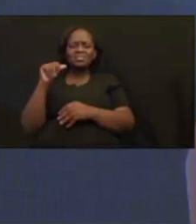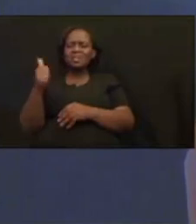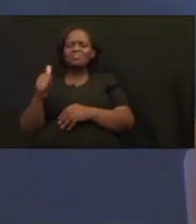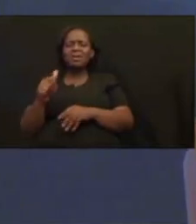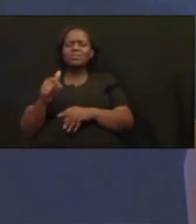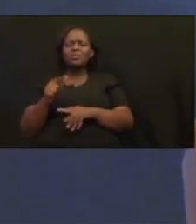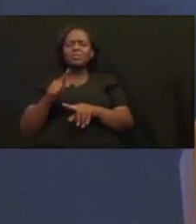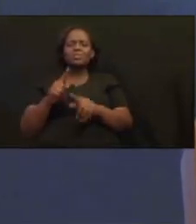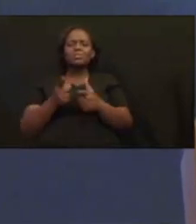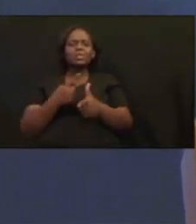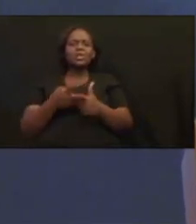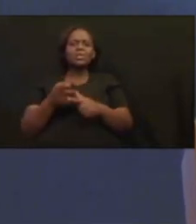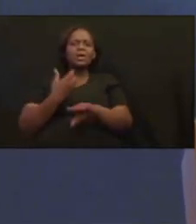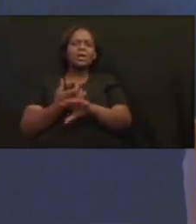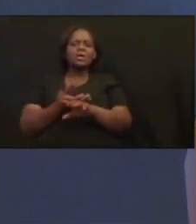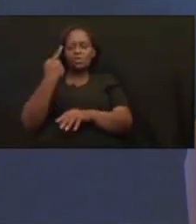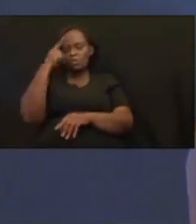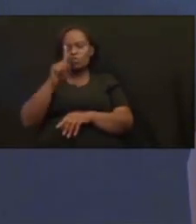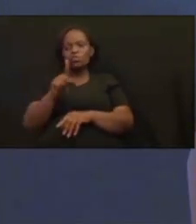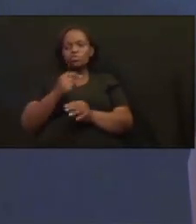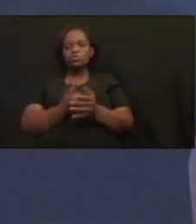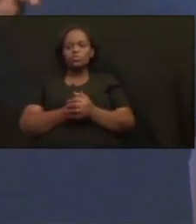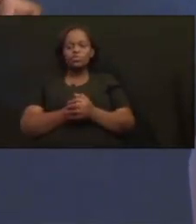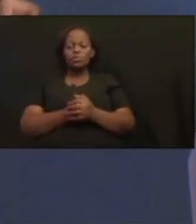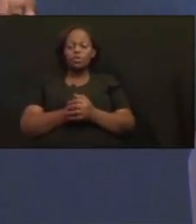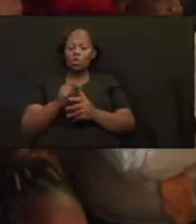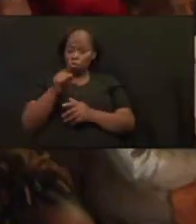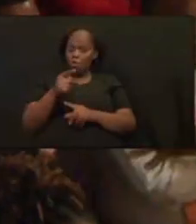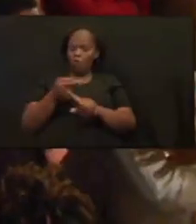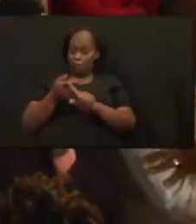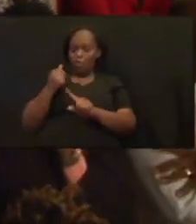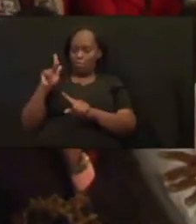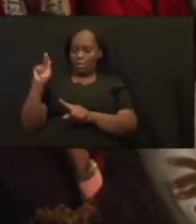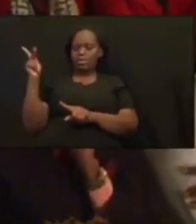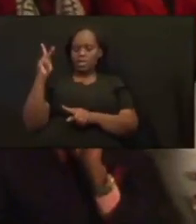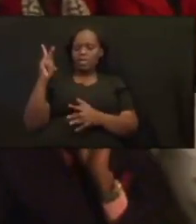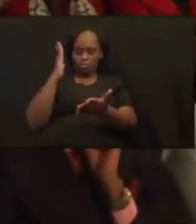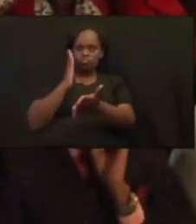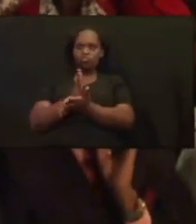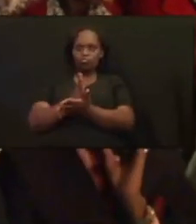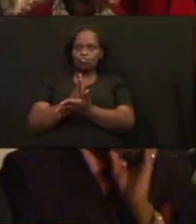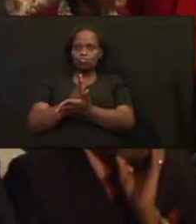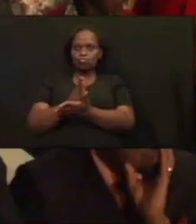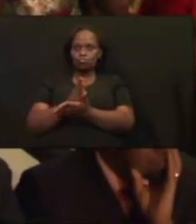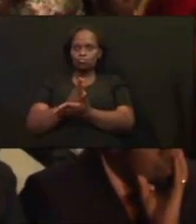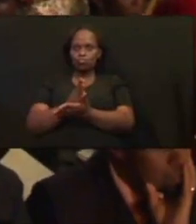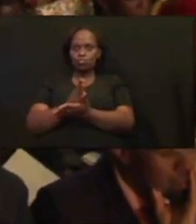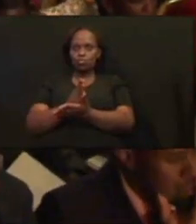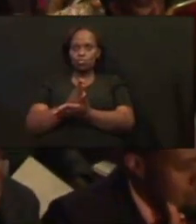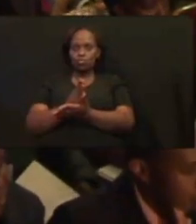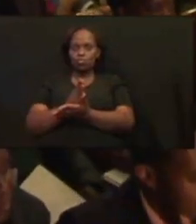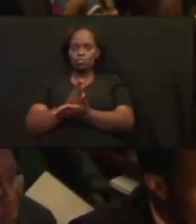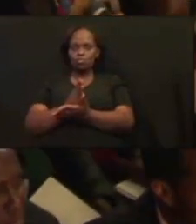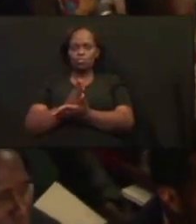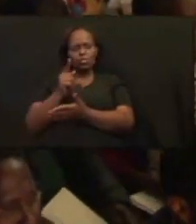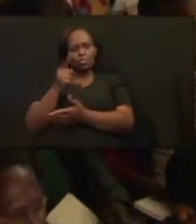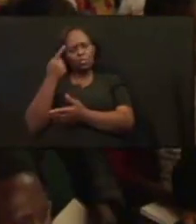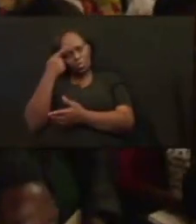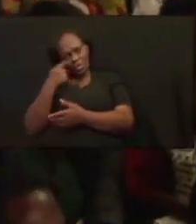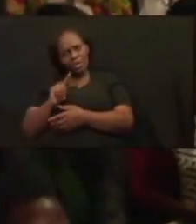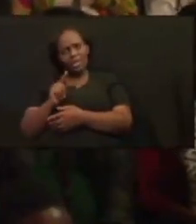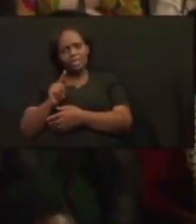So, you are from Kenya. You are right sociologically,